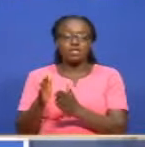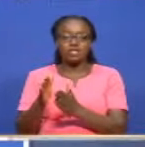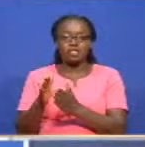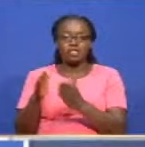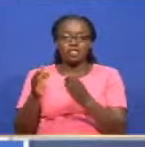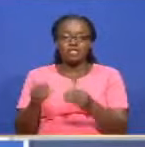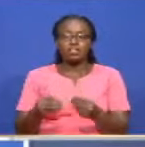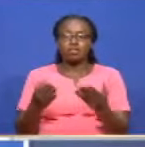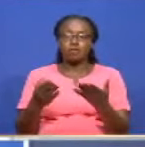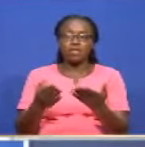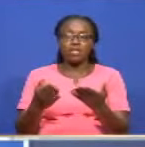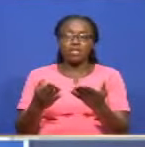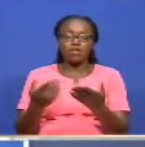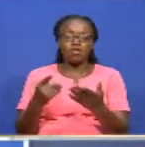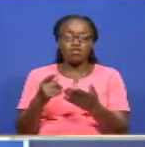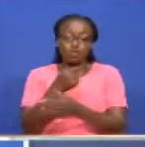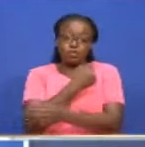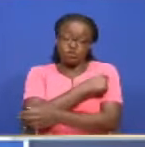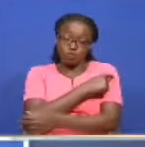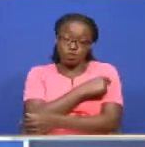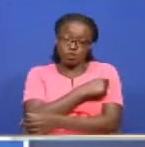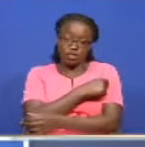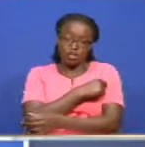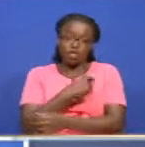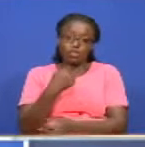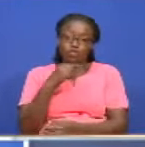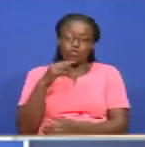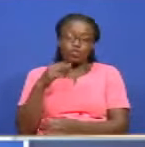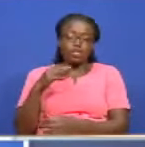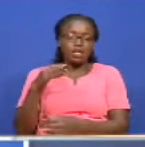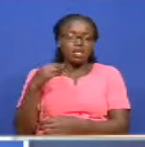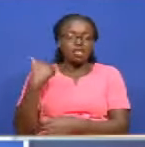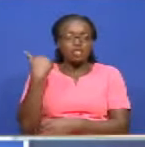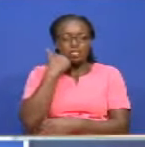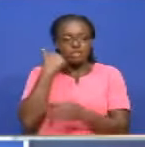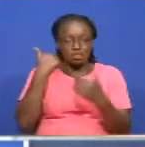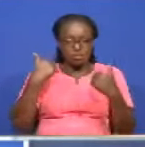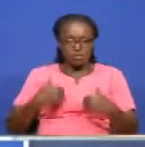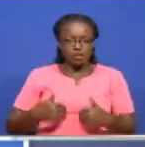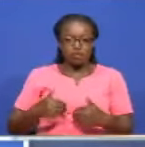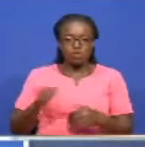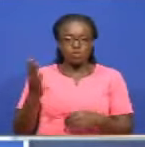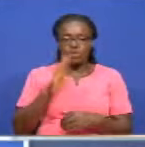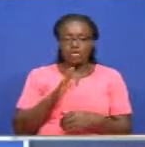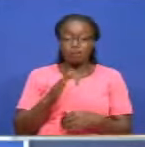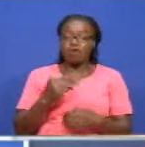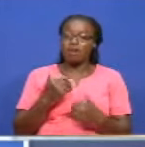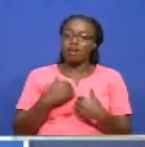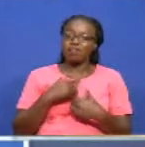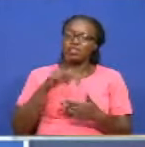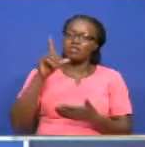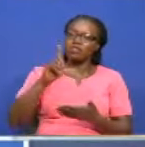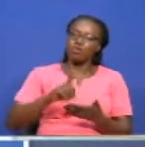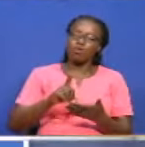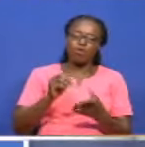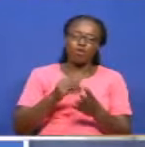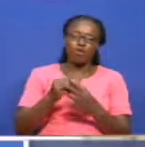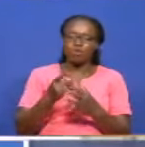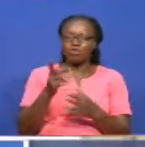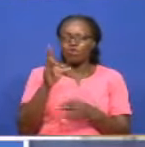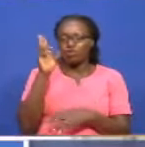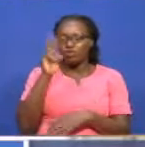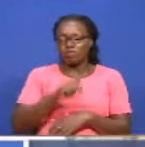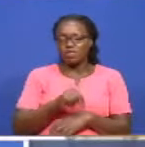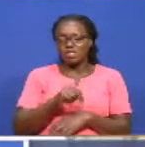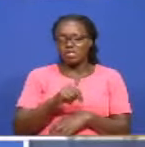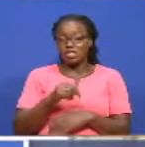to the hospital. So the consumer, that is the patient, will ever not notice that there's low shortage of oxygen.